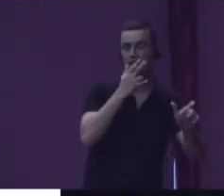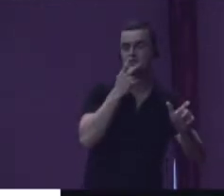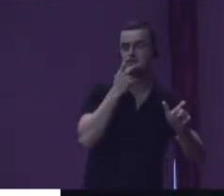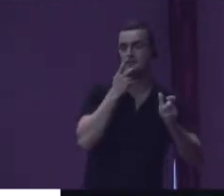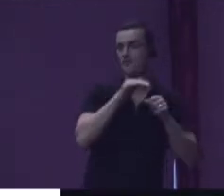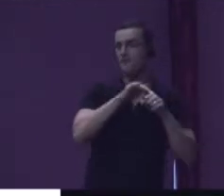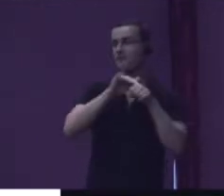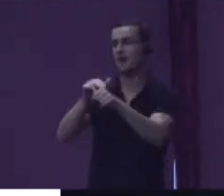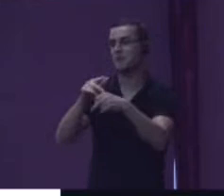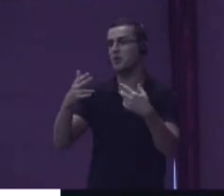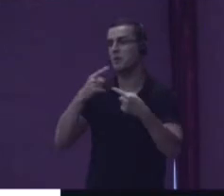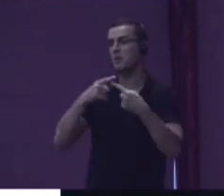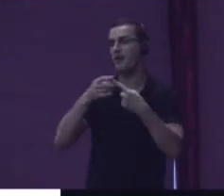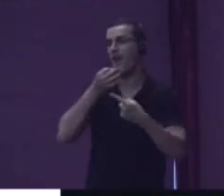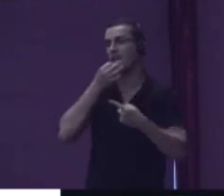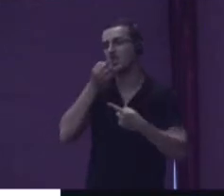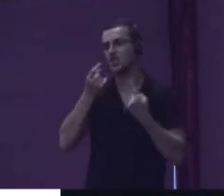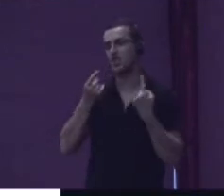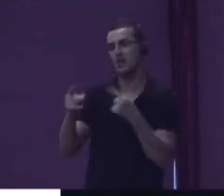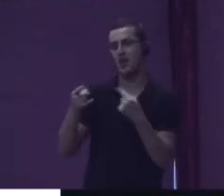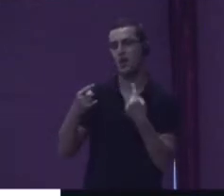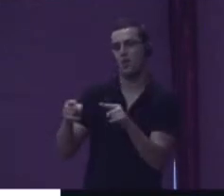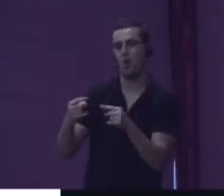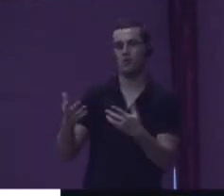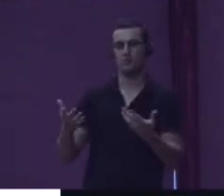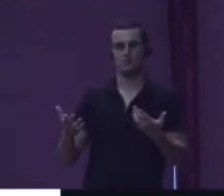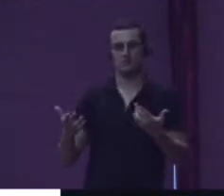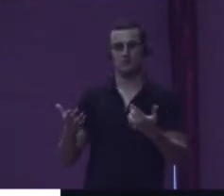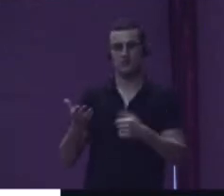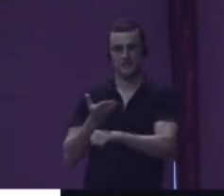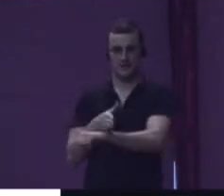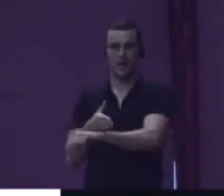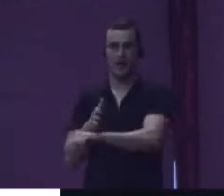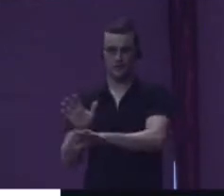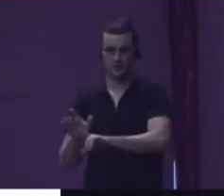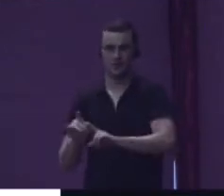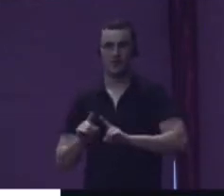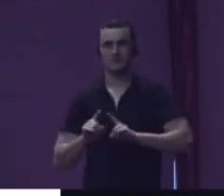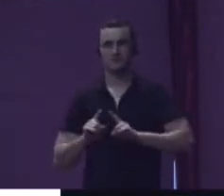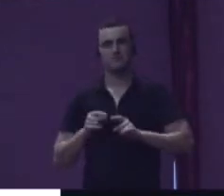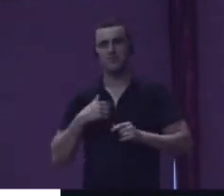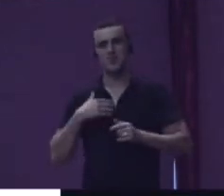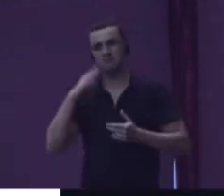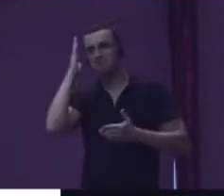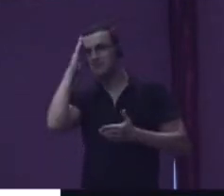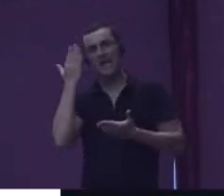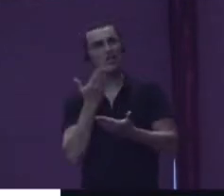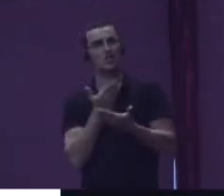necessarily, but it has to do with the power differences.